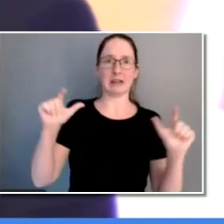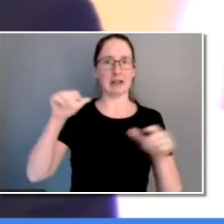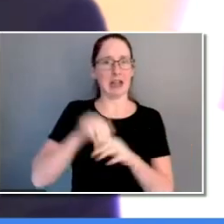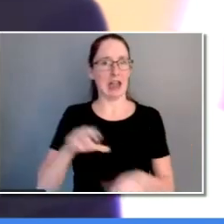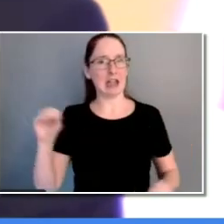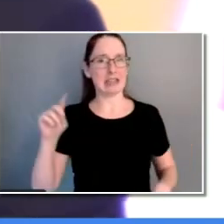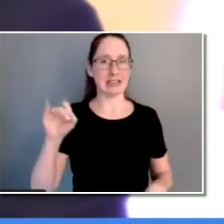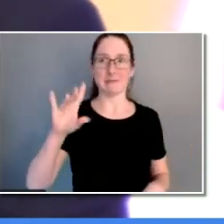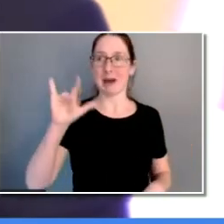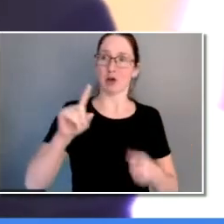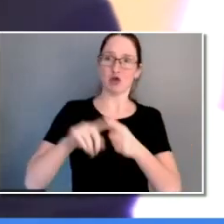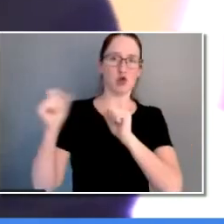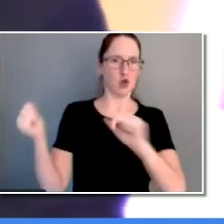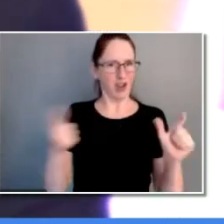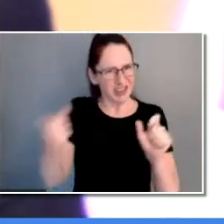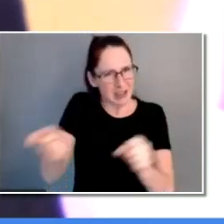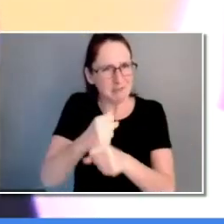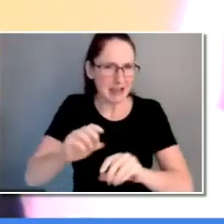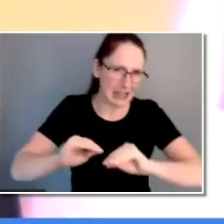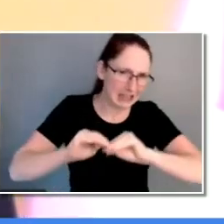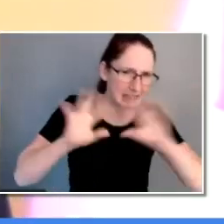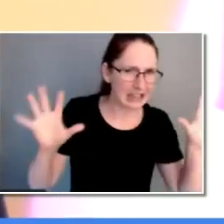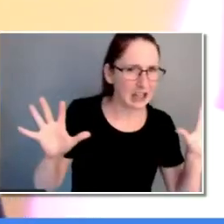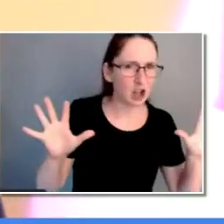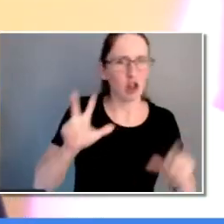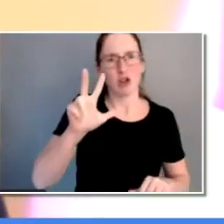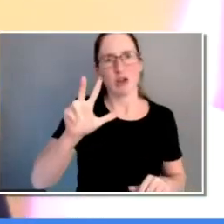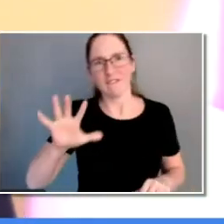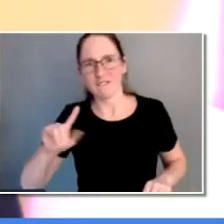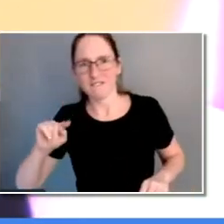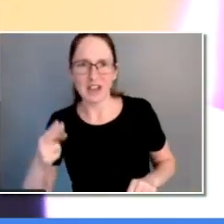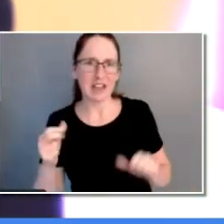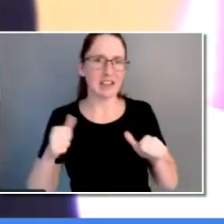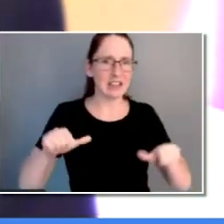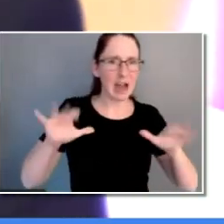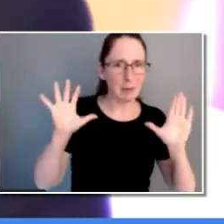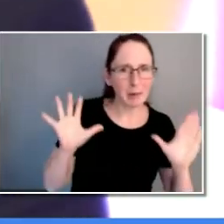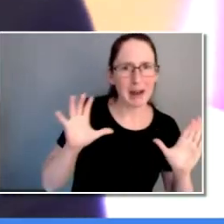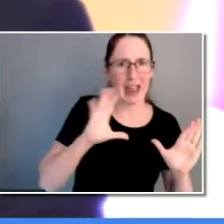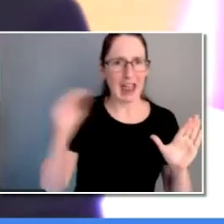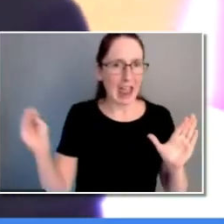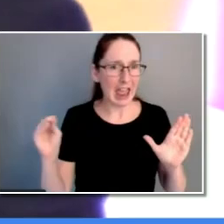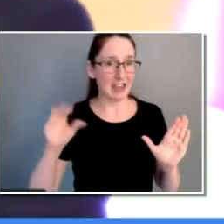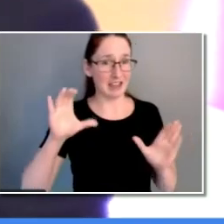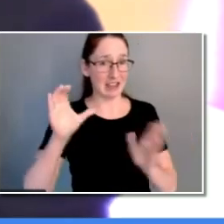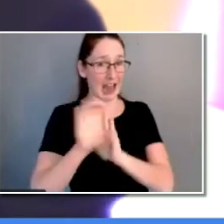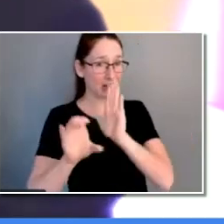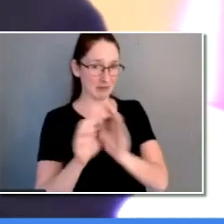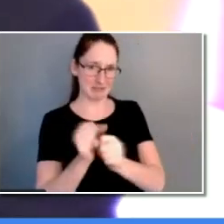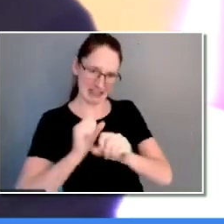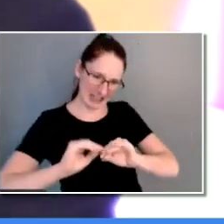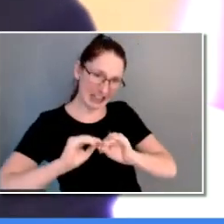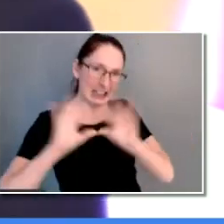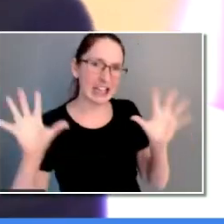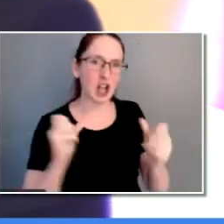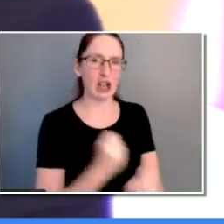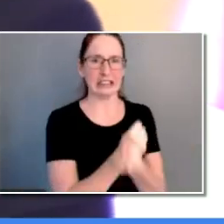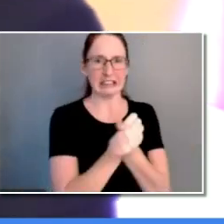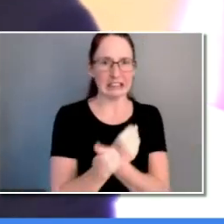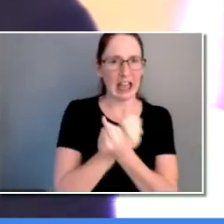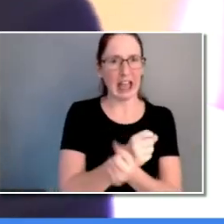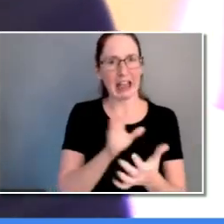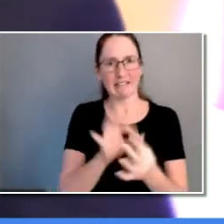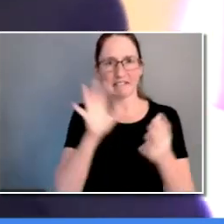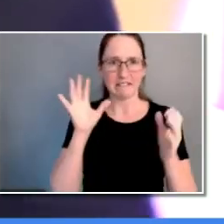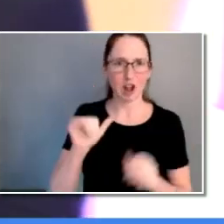all. They made it clear. The 3/5 compromise in the Constitution made it clear. The fugitive slave clause in the Constitution made it